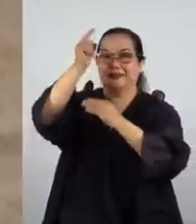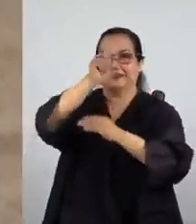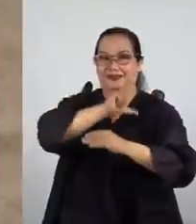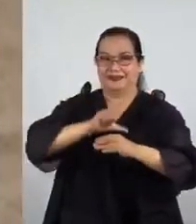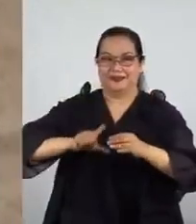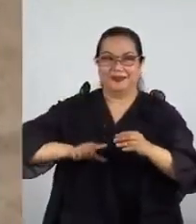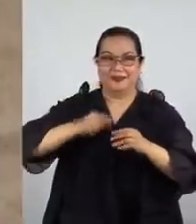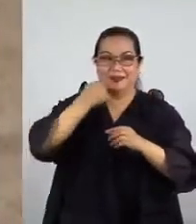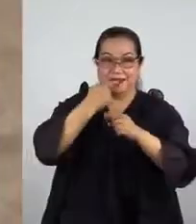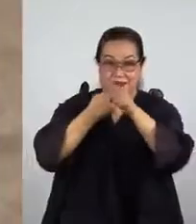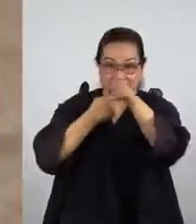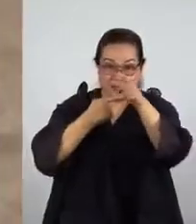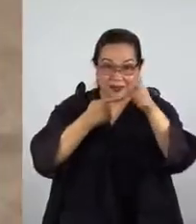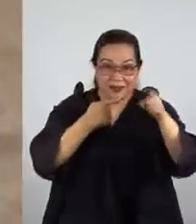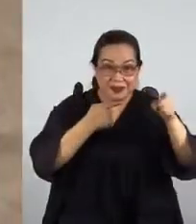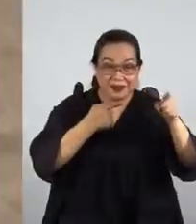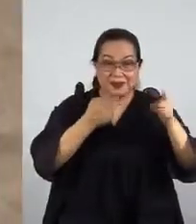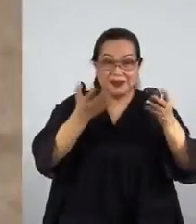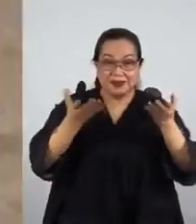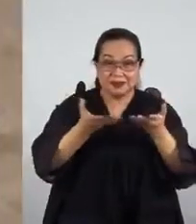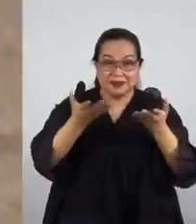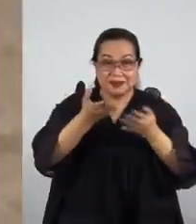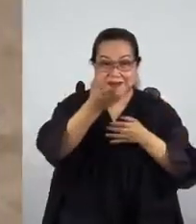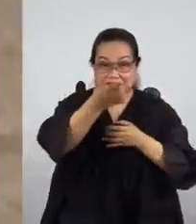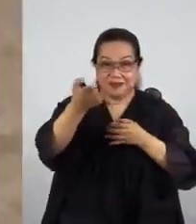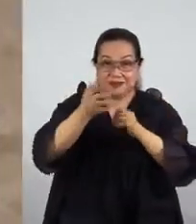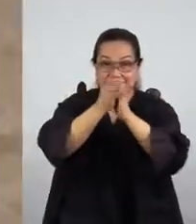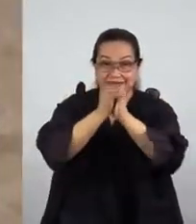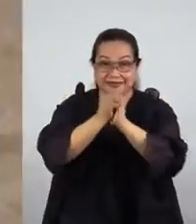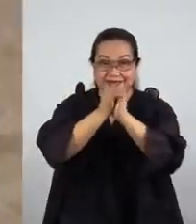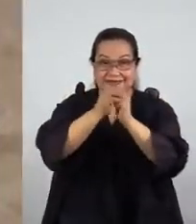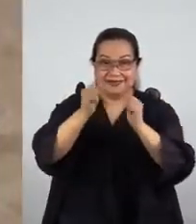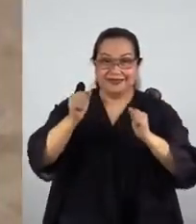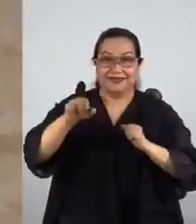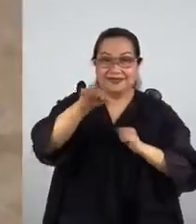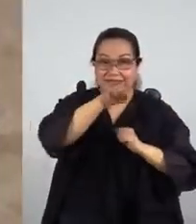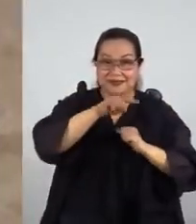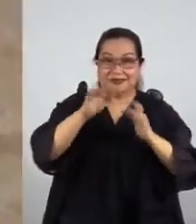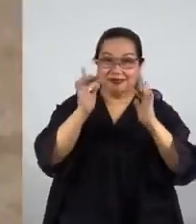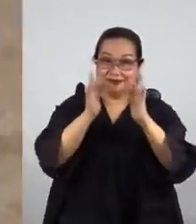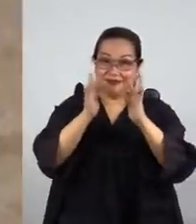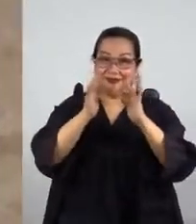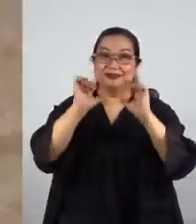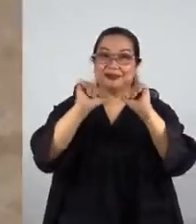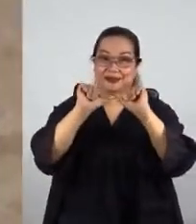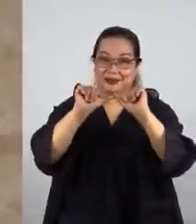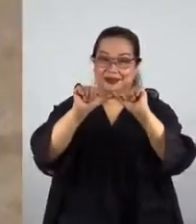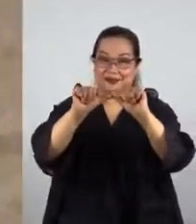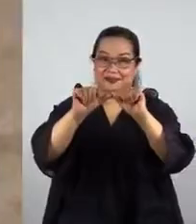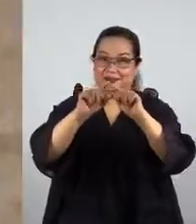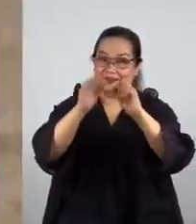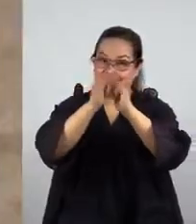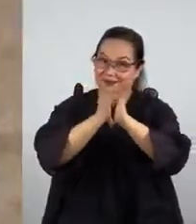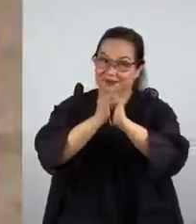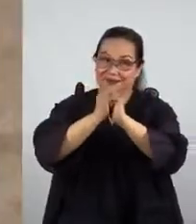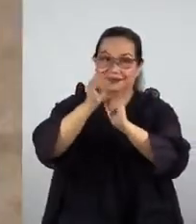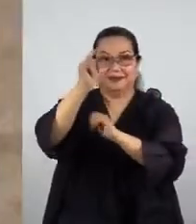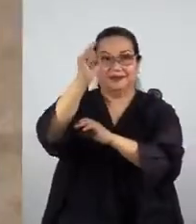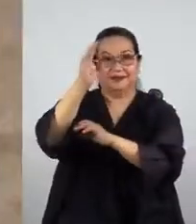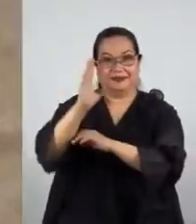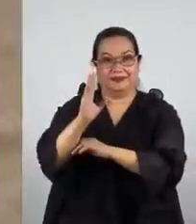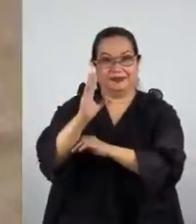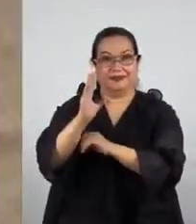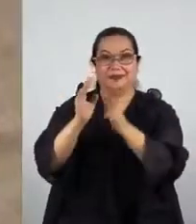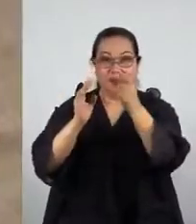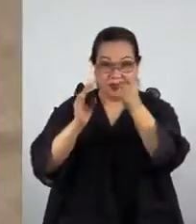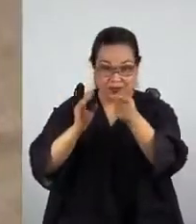you who are here and who are worshiping with us online continue to worship God.